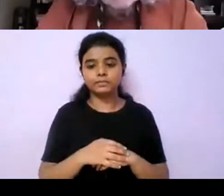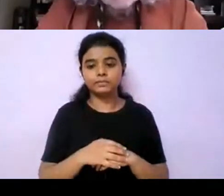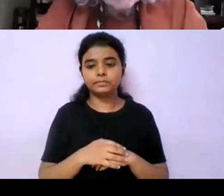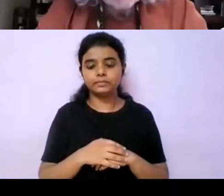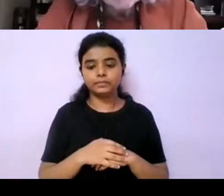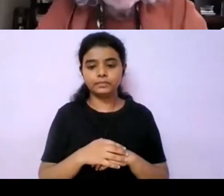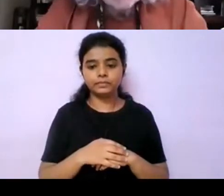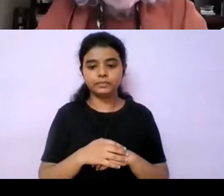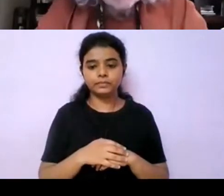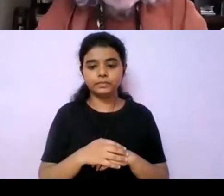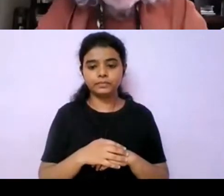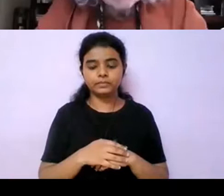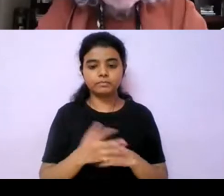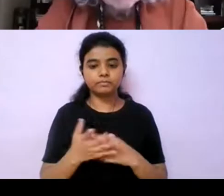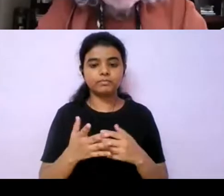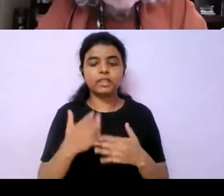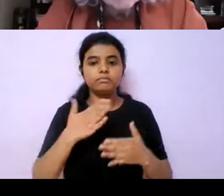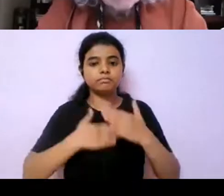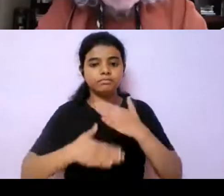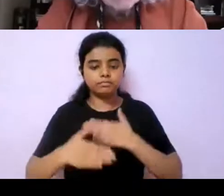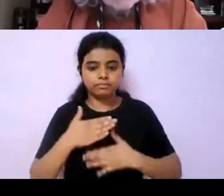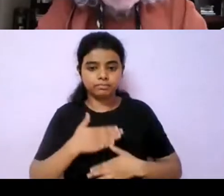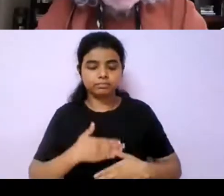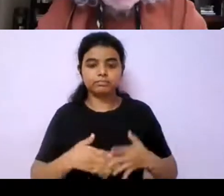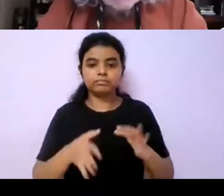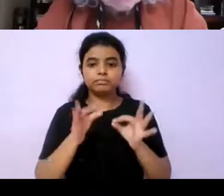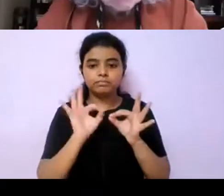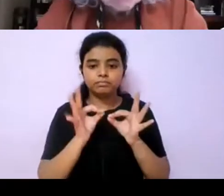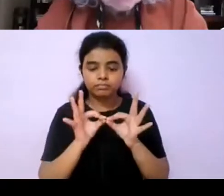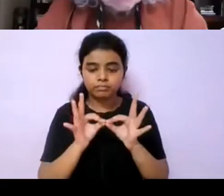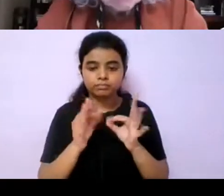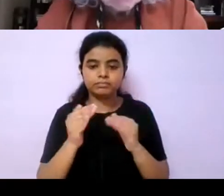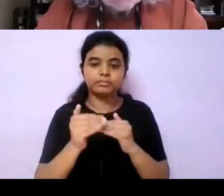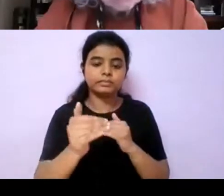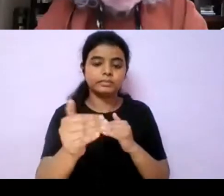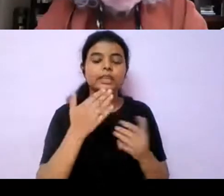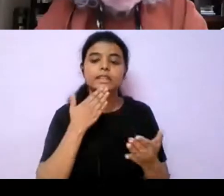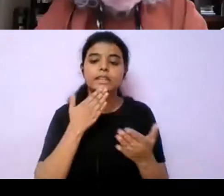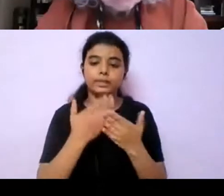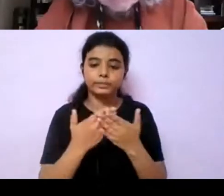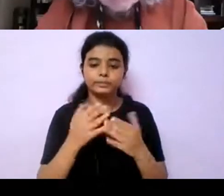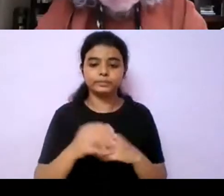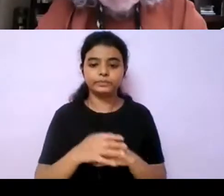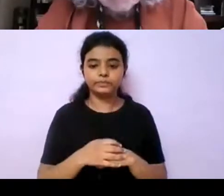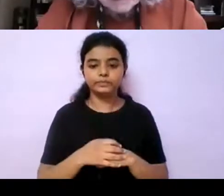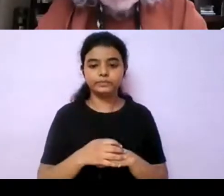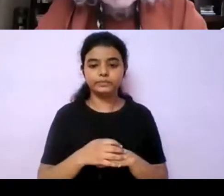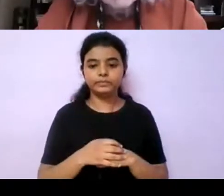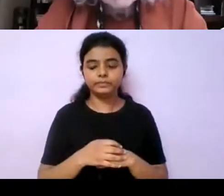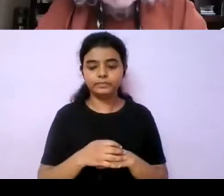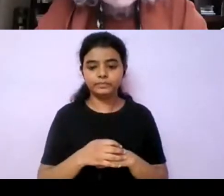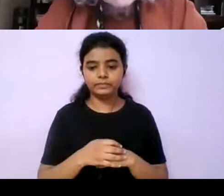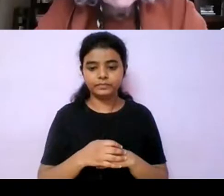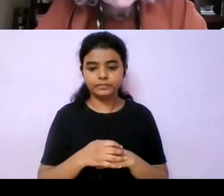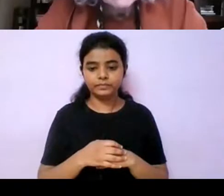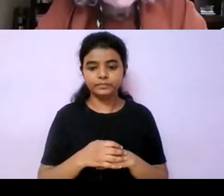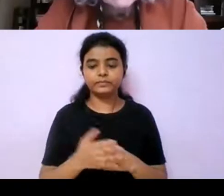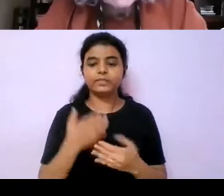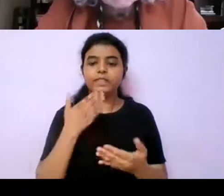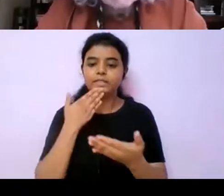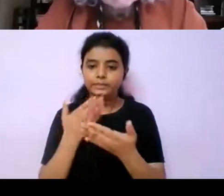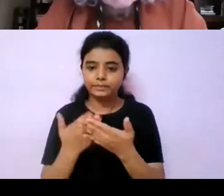utmost calm and precision. Thank you so much, Gargi and